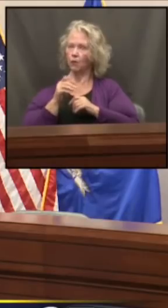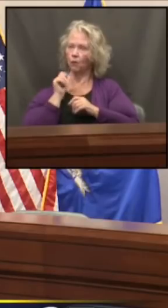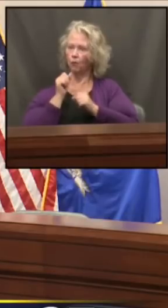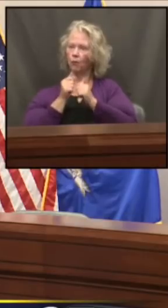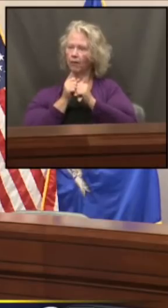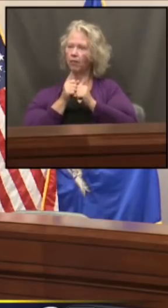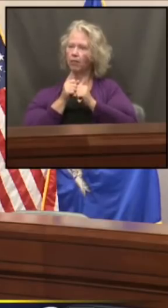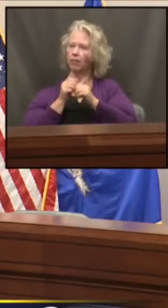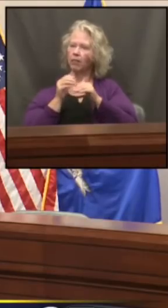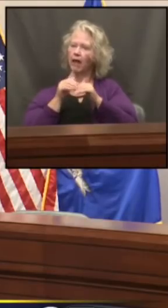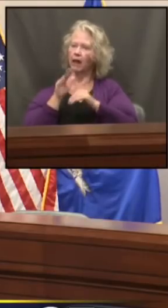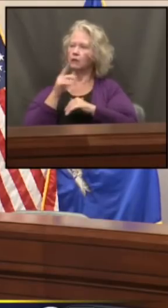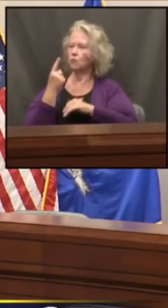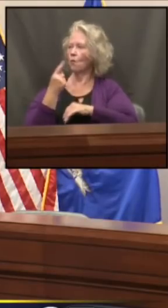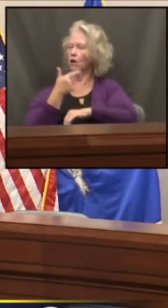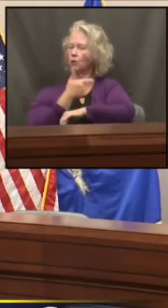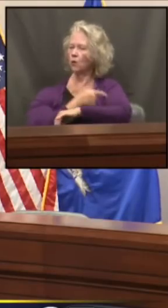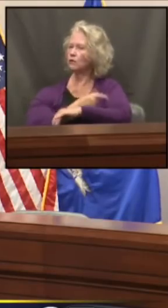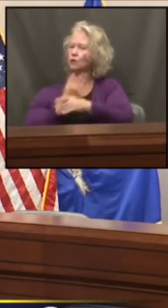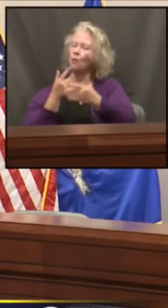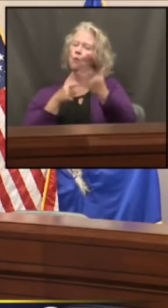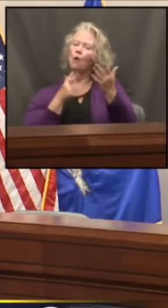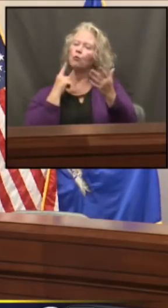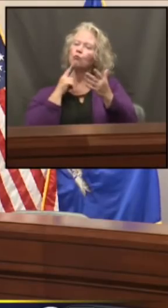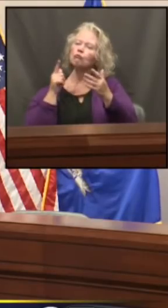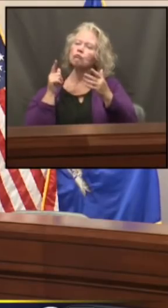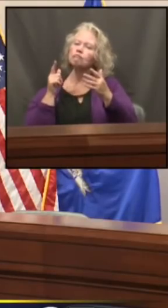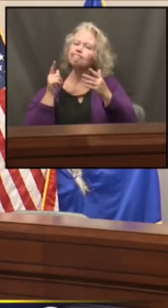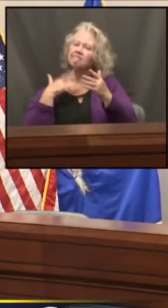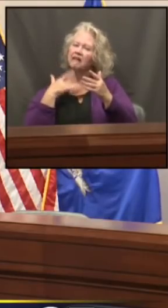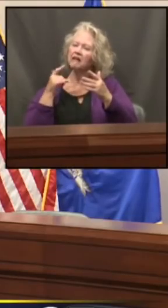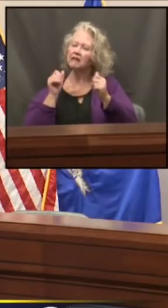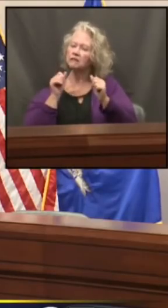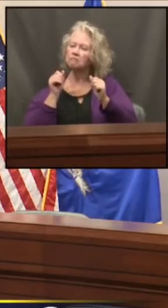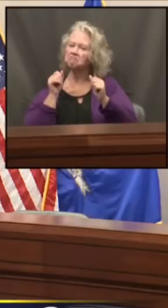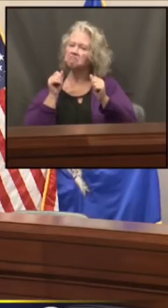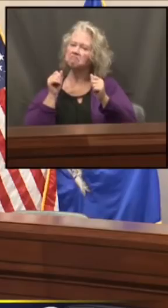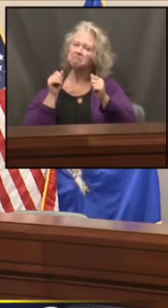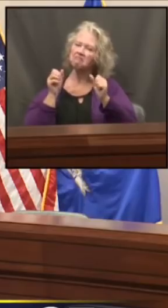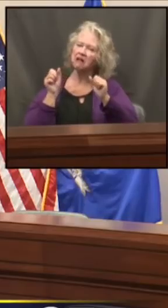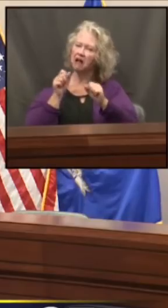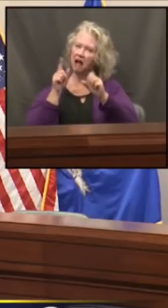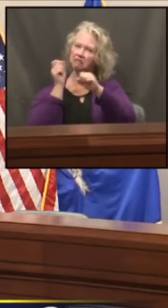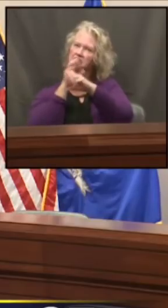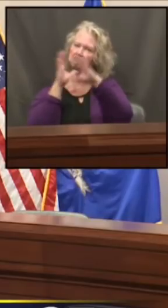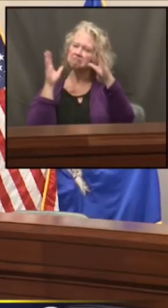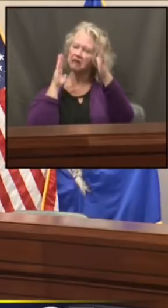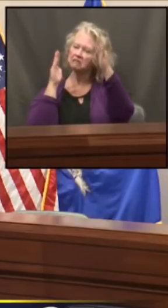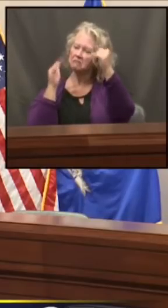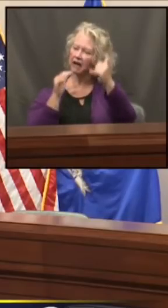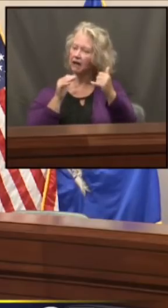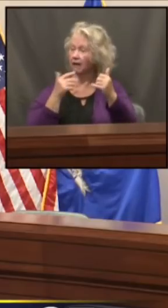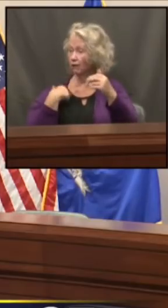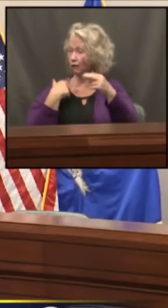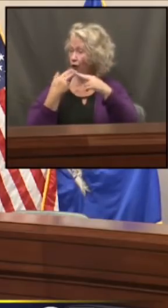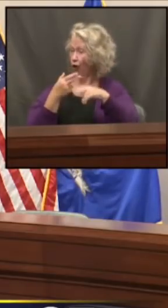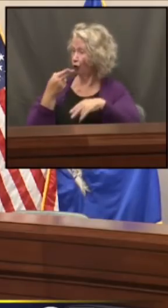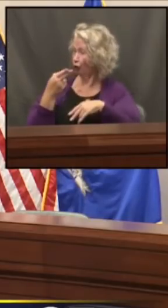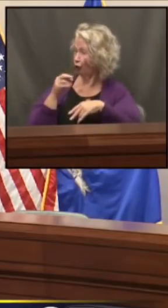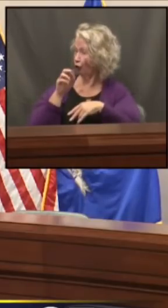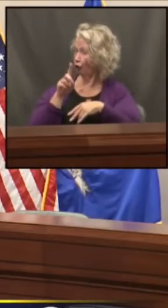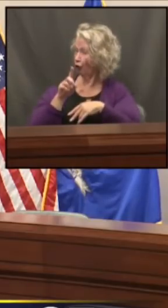So what's a realistic expectation regarding, I guess, I don't know if herd immunity is even the right word.